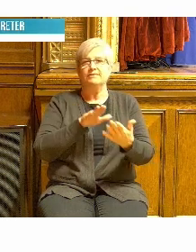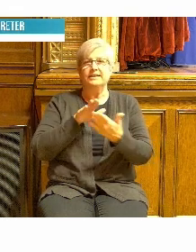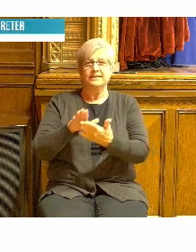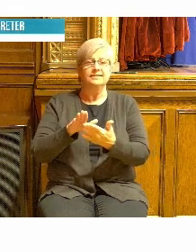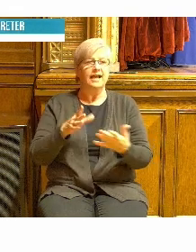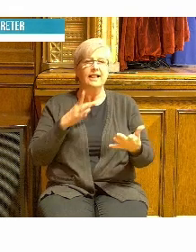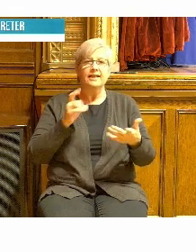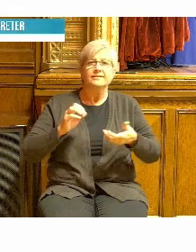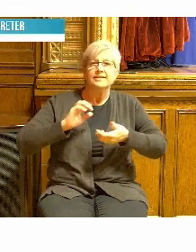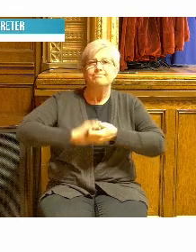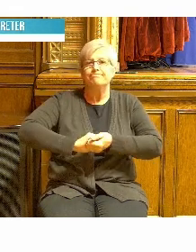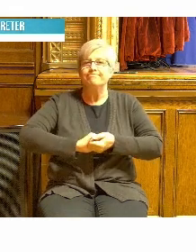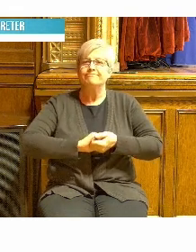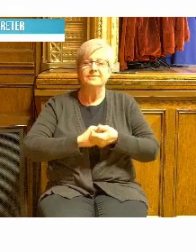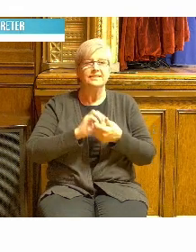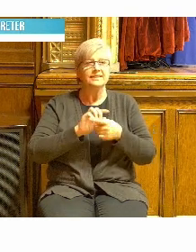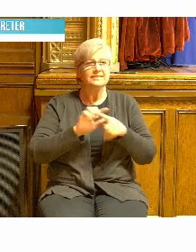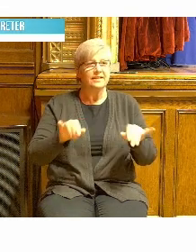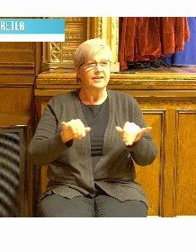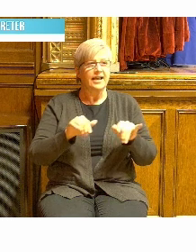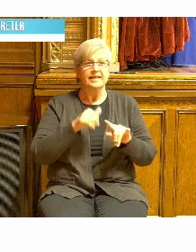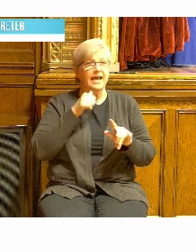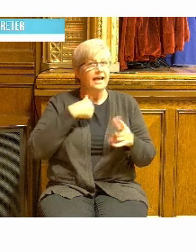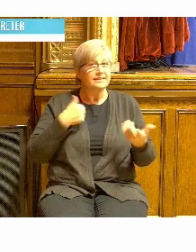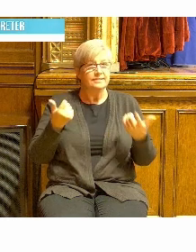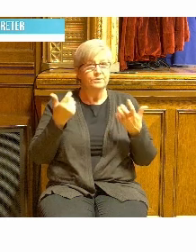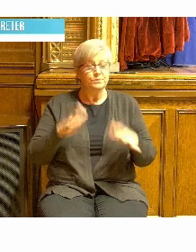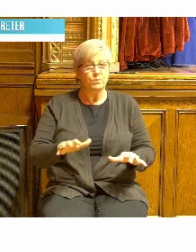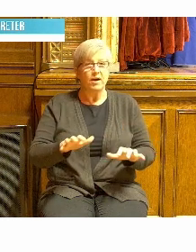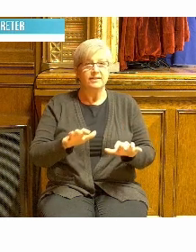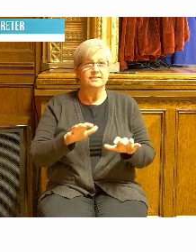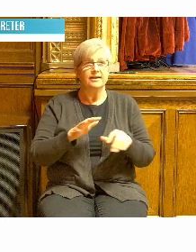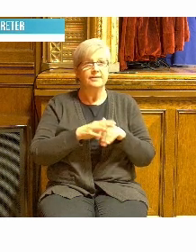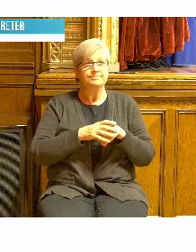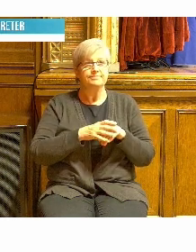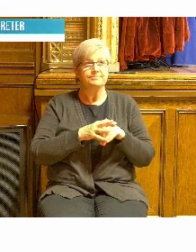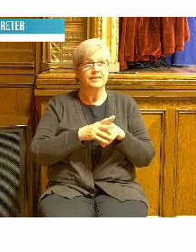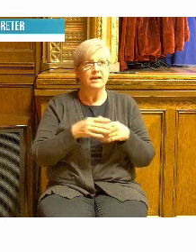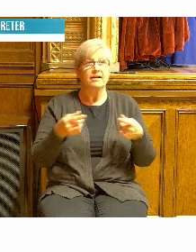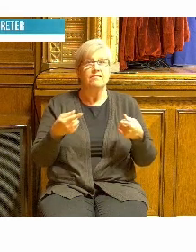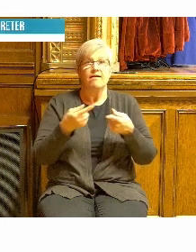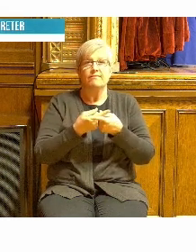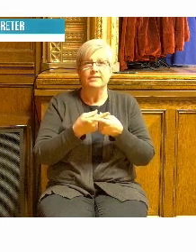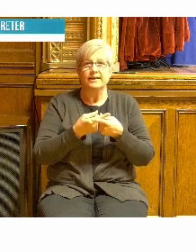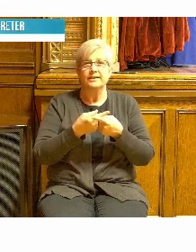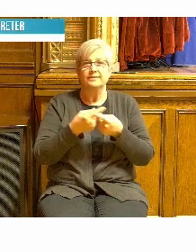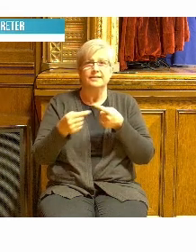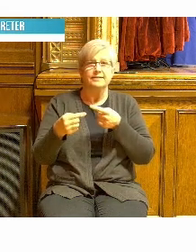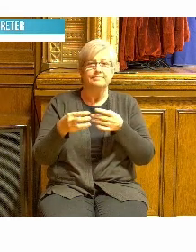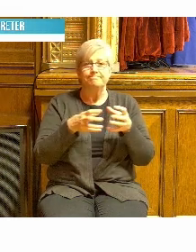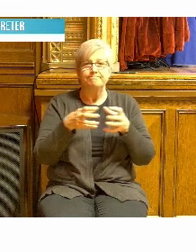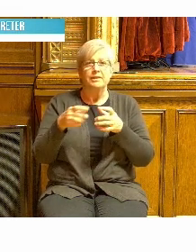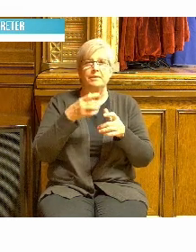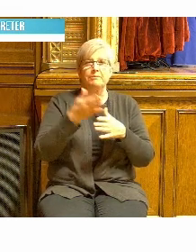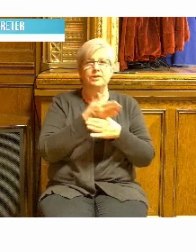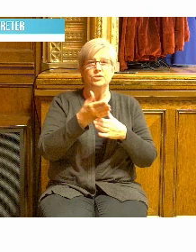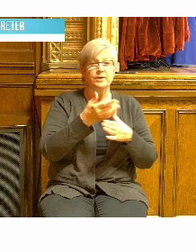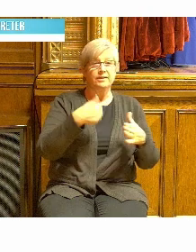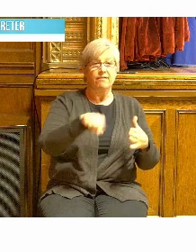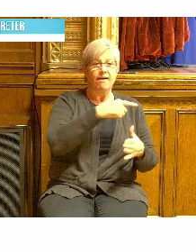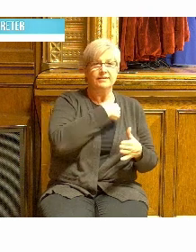and et cetera. And I didn't want a conflict between us and